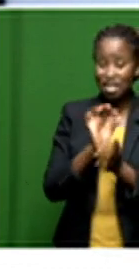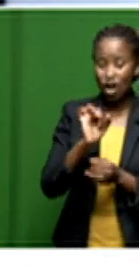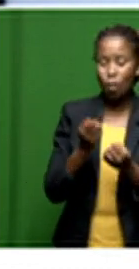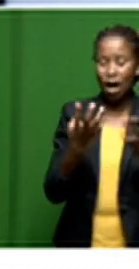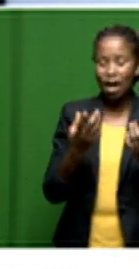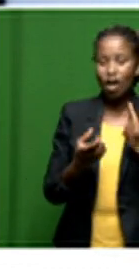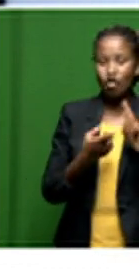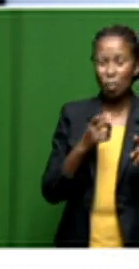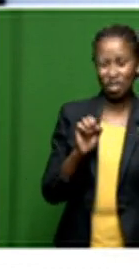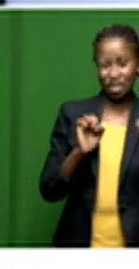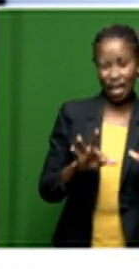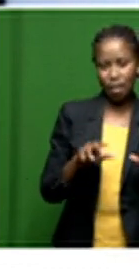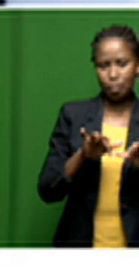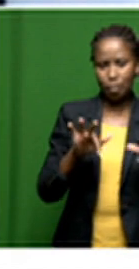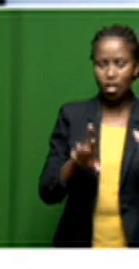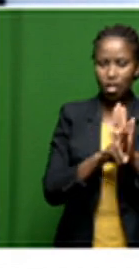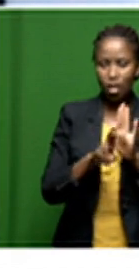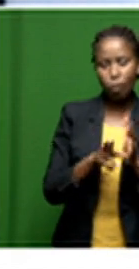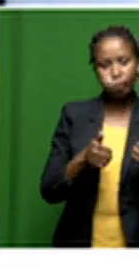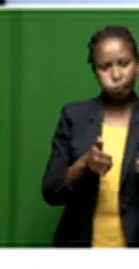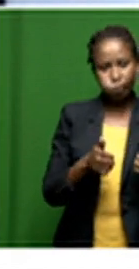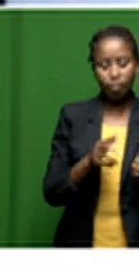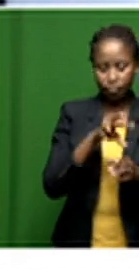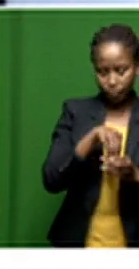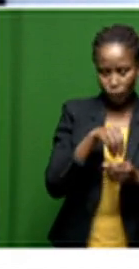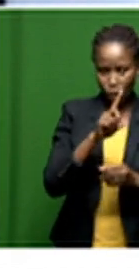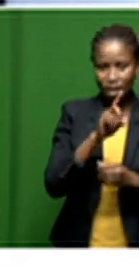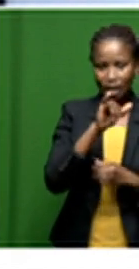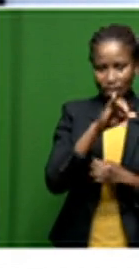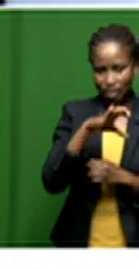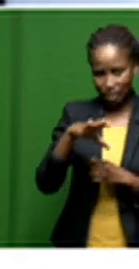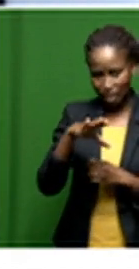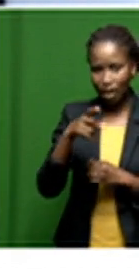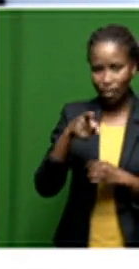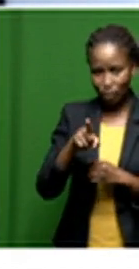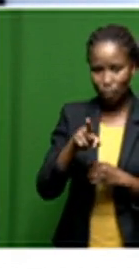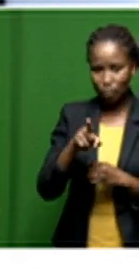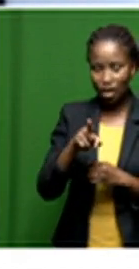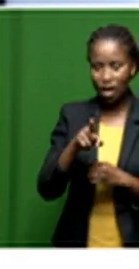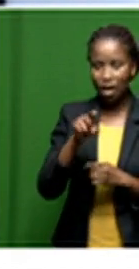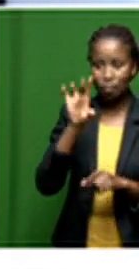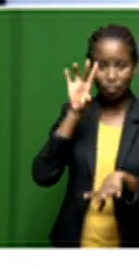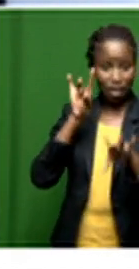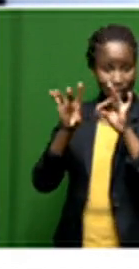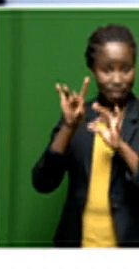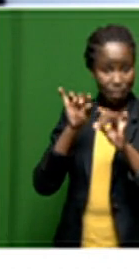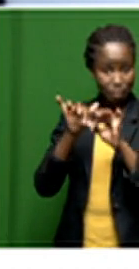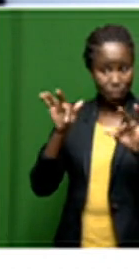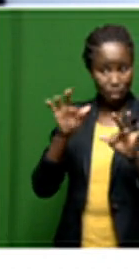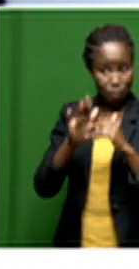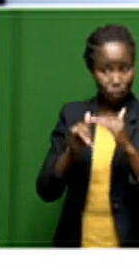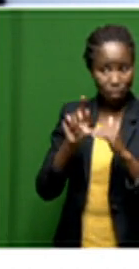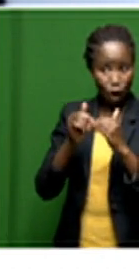parties that are represented there agreed with the IEC that the candidate nomination process should be reopened. So this was not